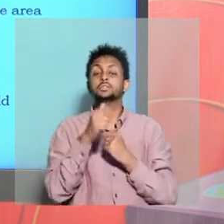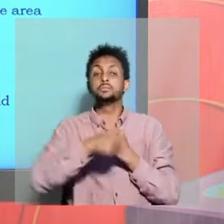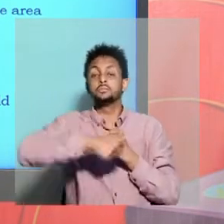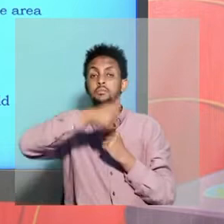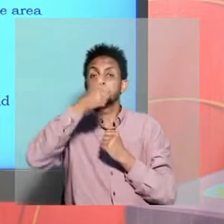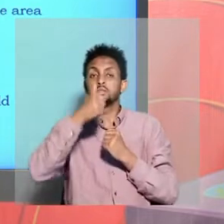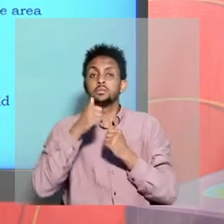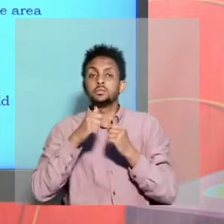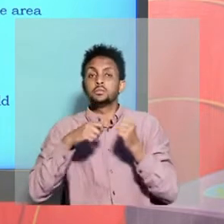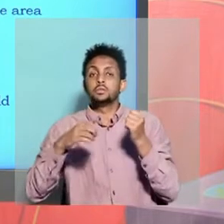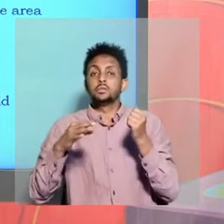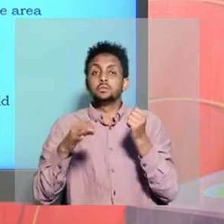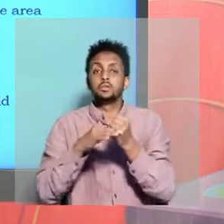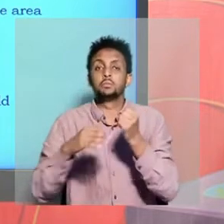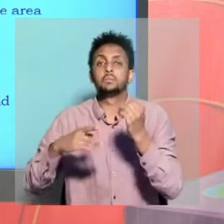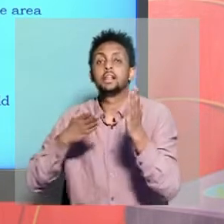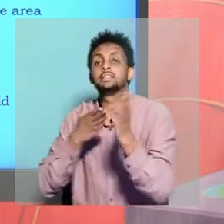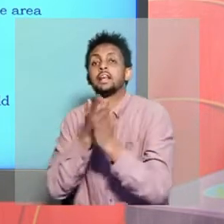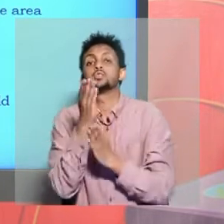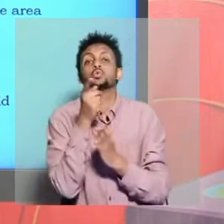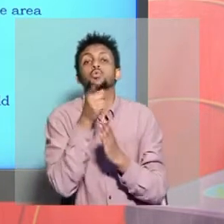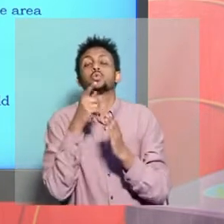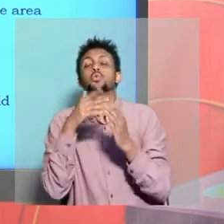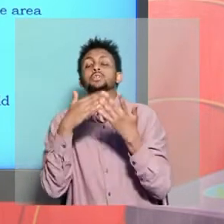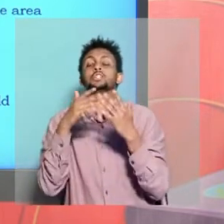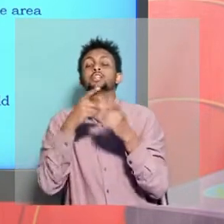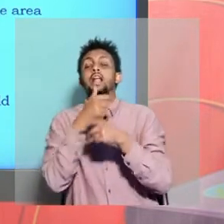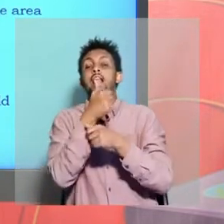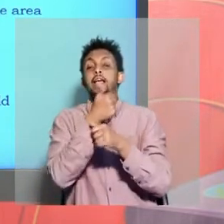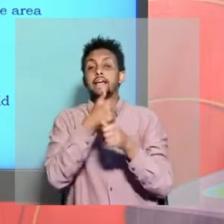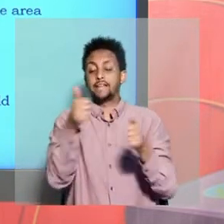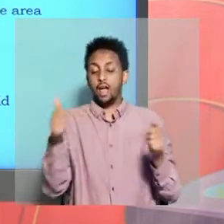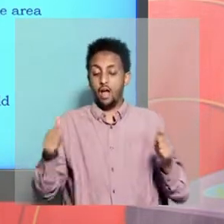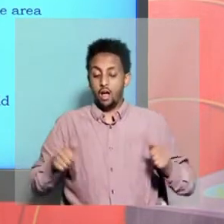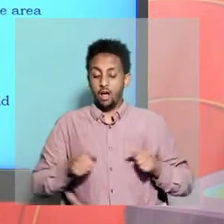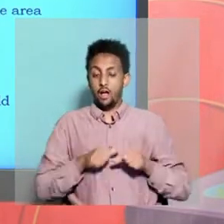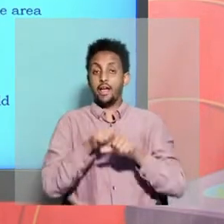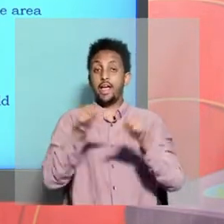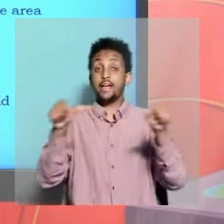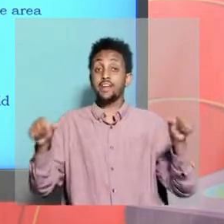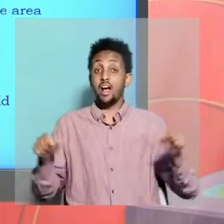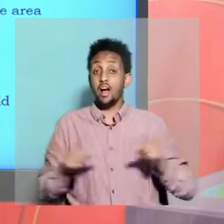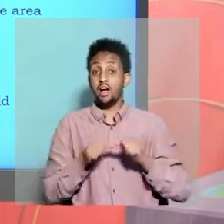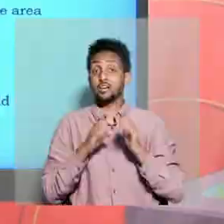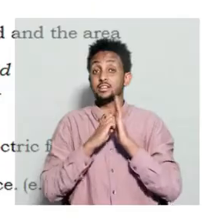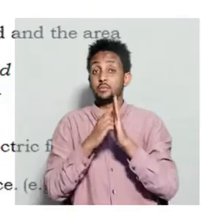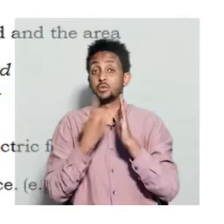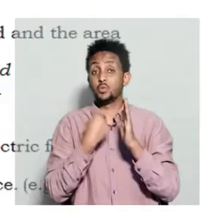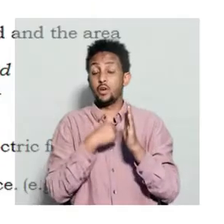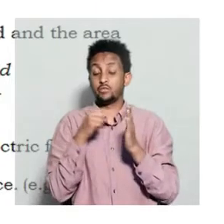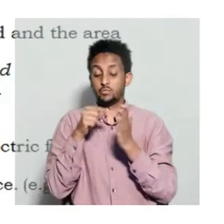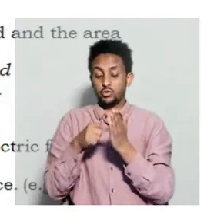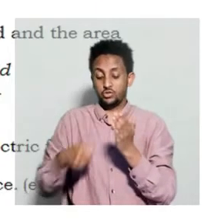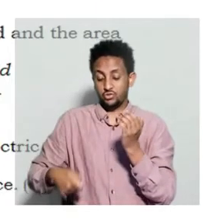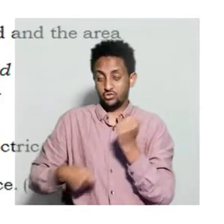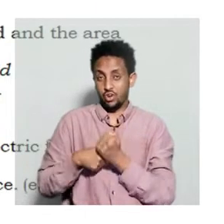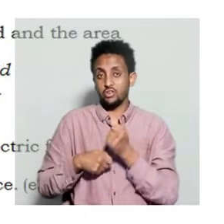of number of field lines which penetrates a given cross-sectional area. And that cross-sectional area, for example, if you have a point